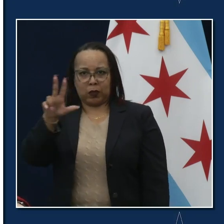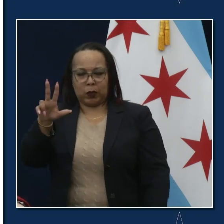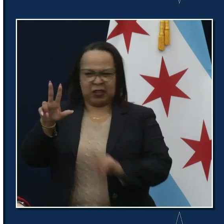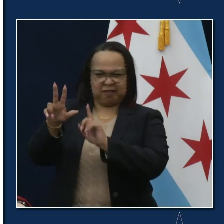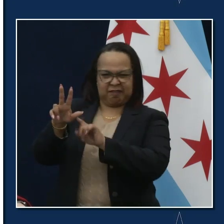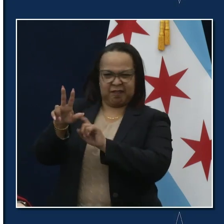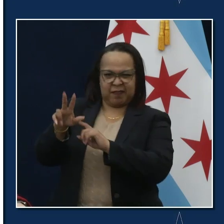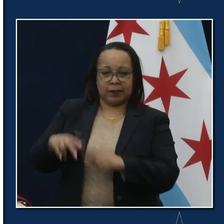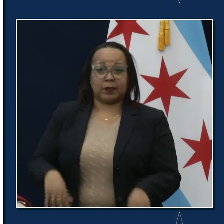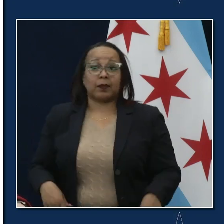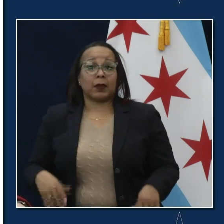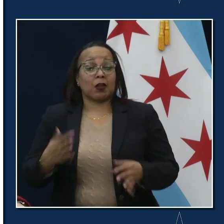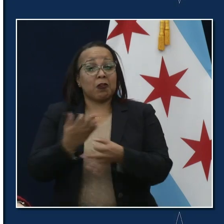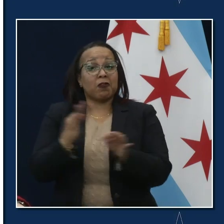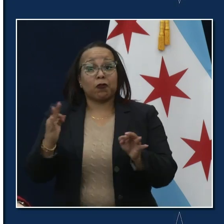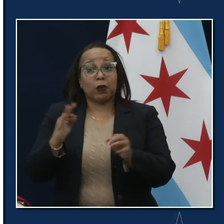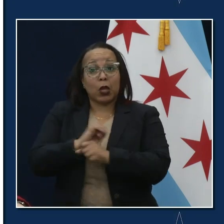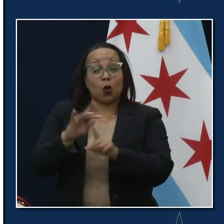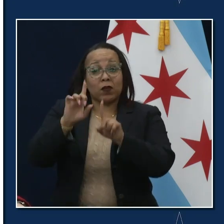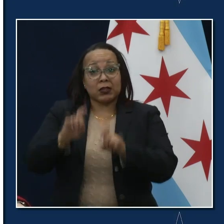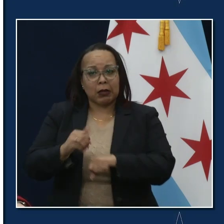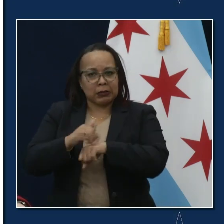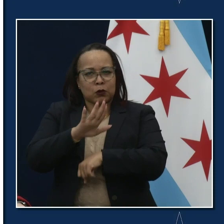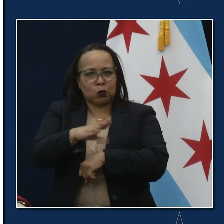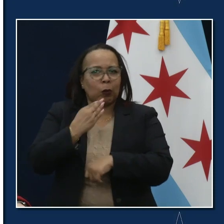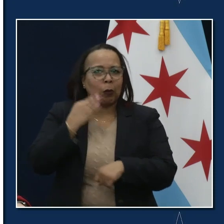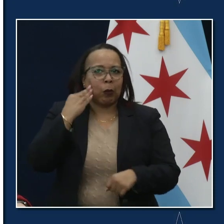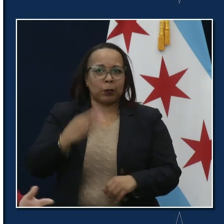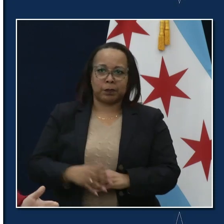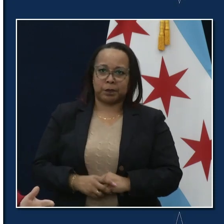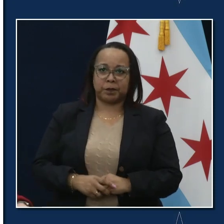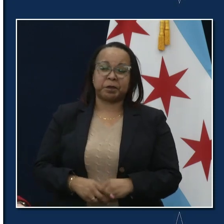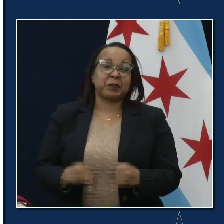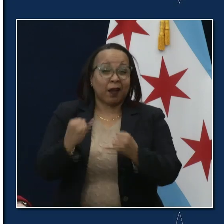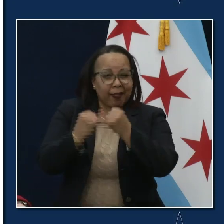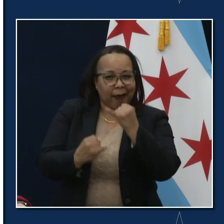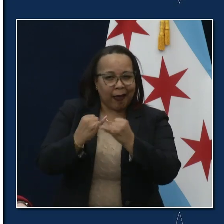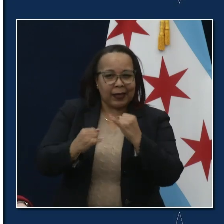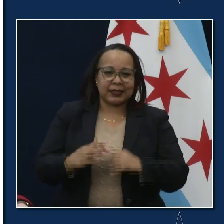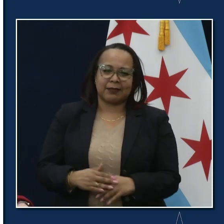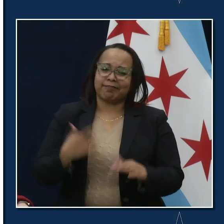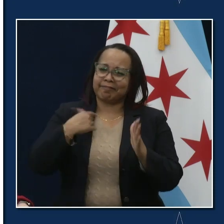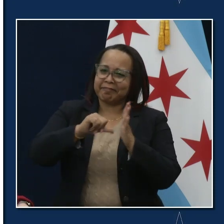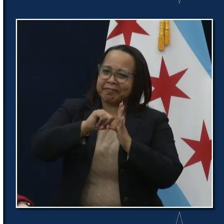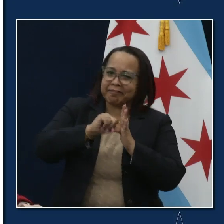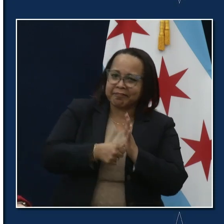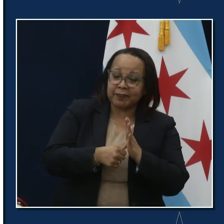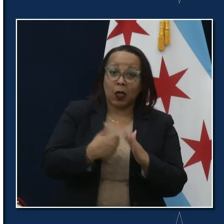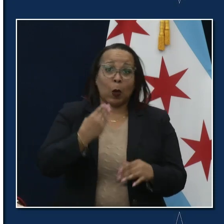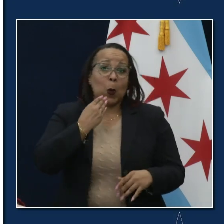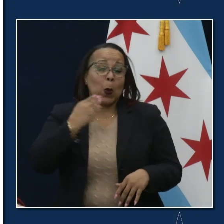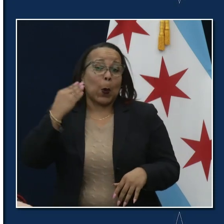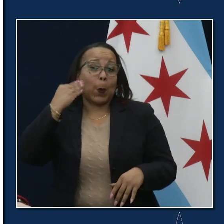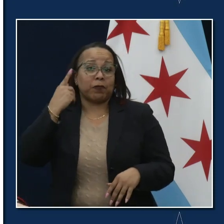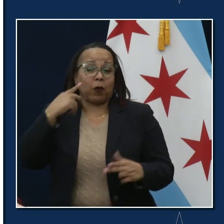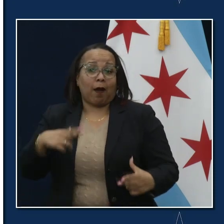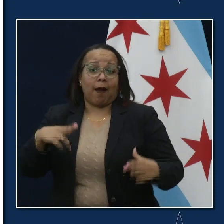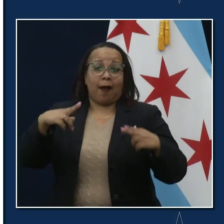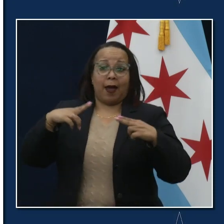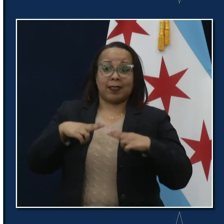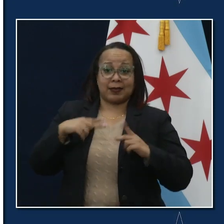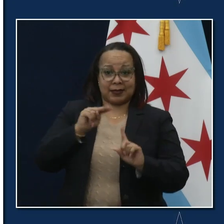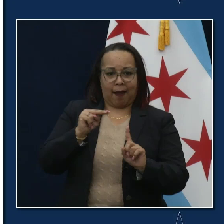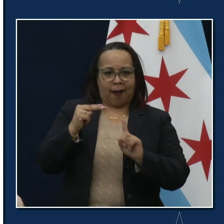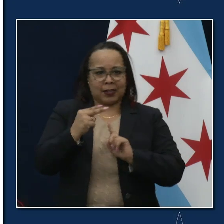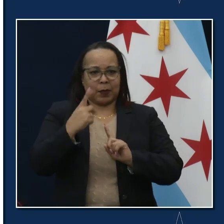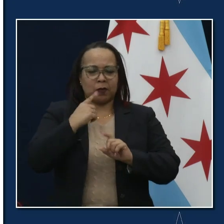1-800-232-0233 and free COVID tests will be sent to your home. And finally, emphasizing the at-home for the holidays aspect of